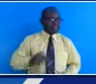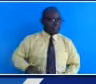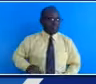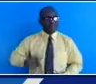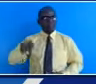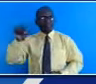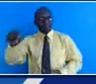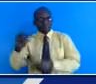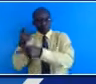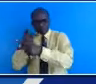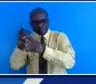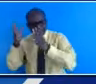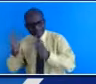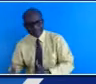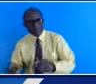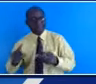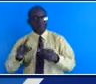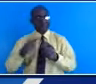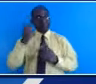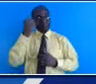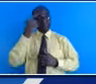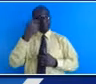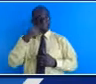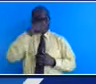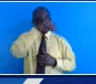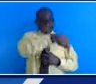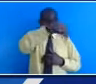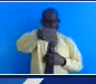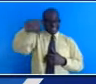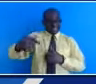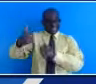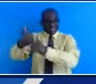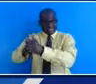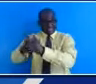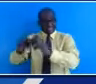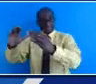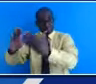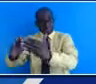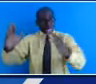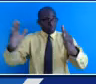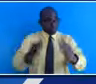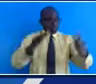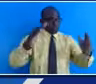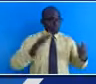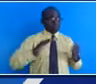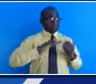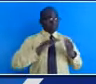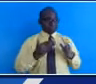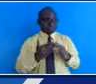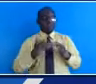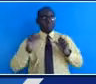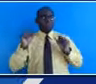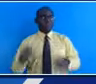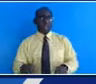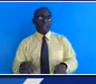And sometimes folks don't realize that, particularly if you live a life, as I did for a number of years, where you commute into the city. You get on the train every morning, you're focused